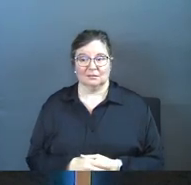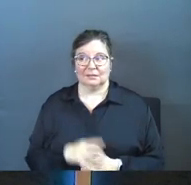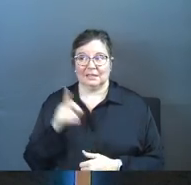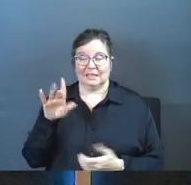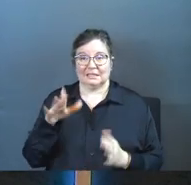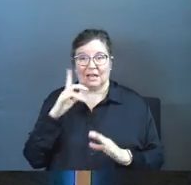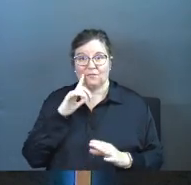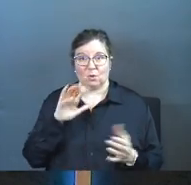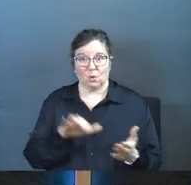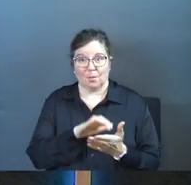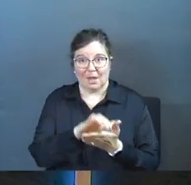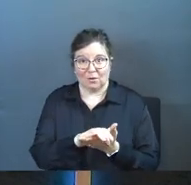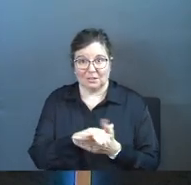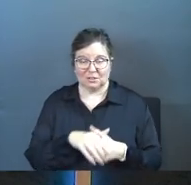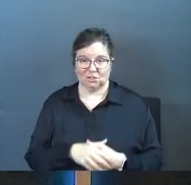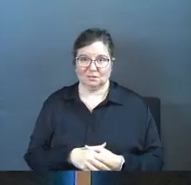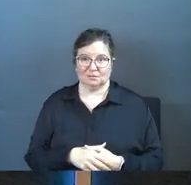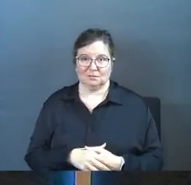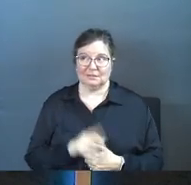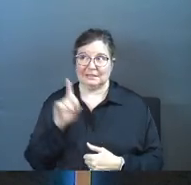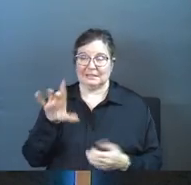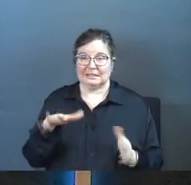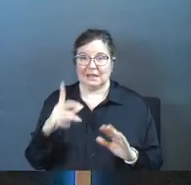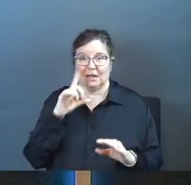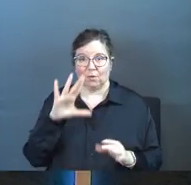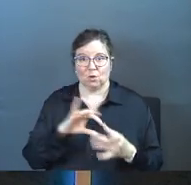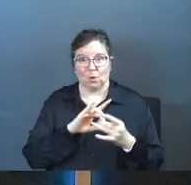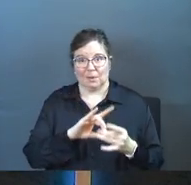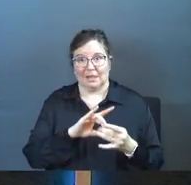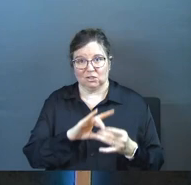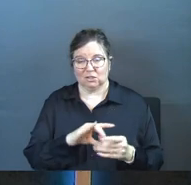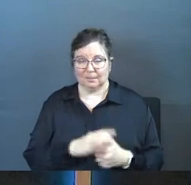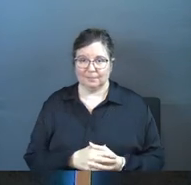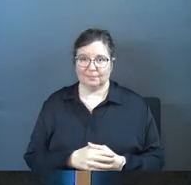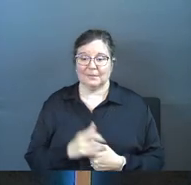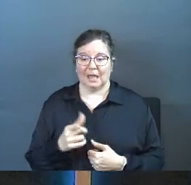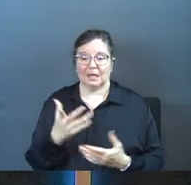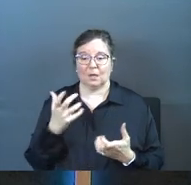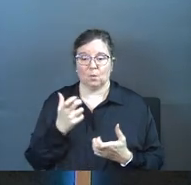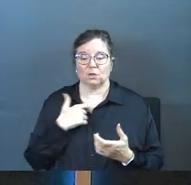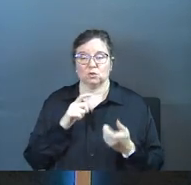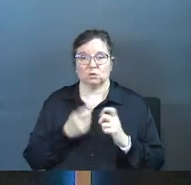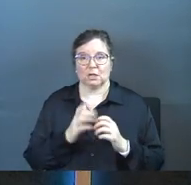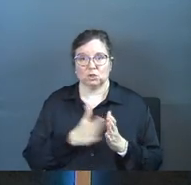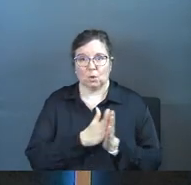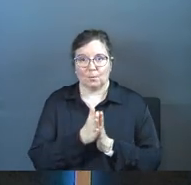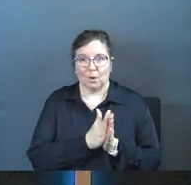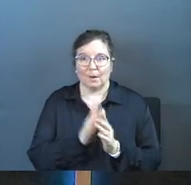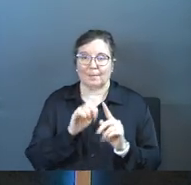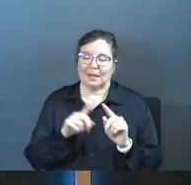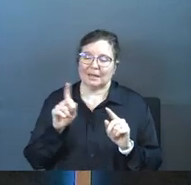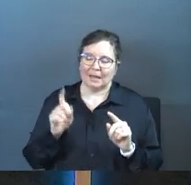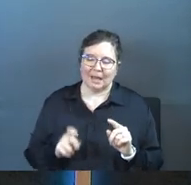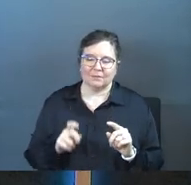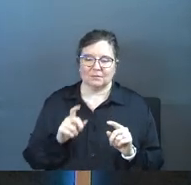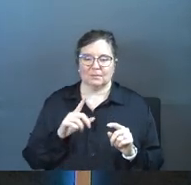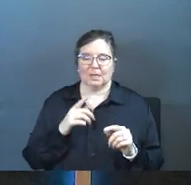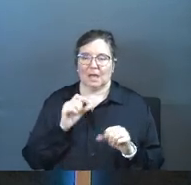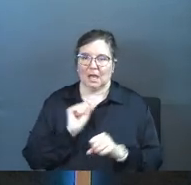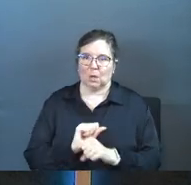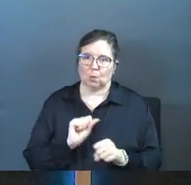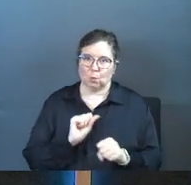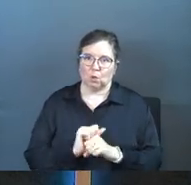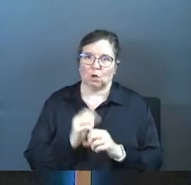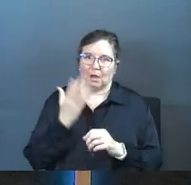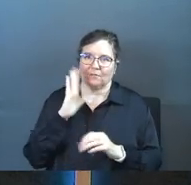He died for your marriage. He died for your relationship, and he wants to change your motive, but it's gonna be a work